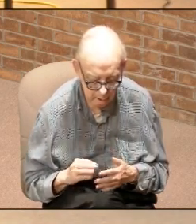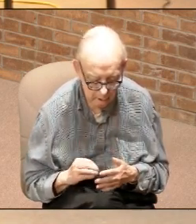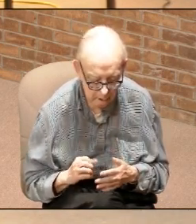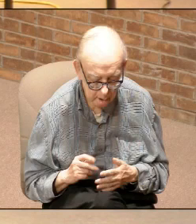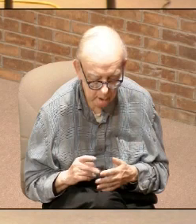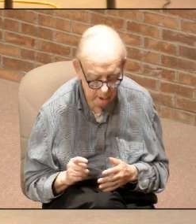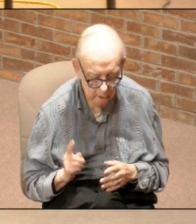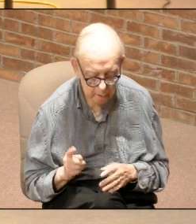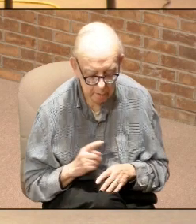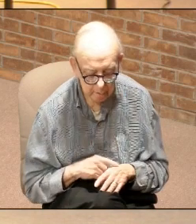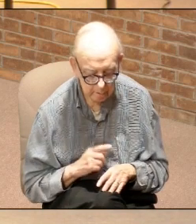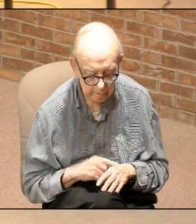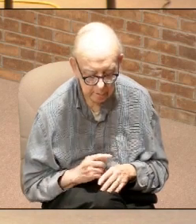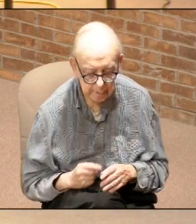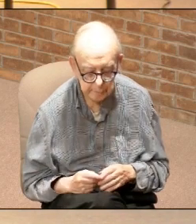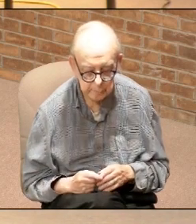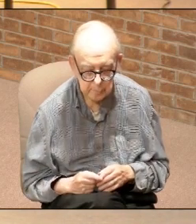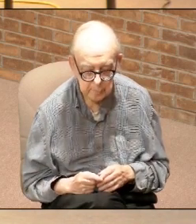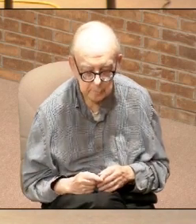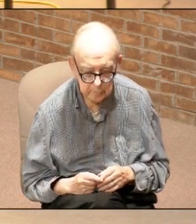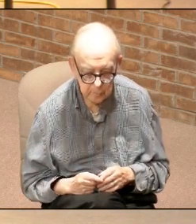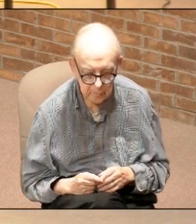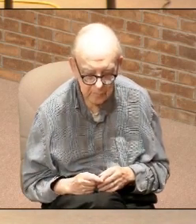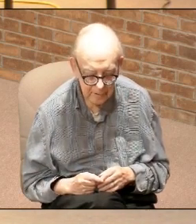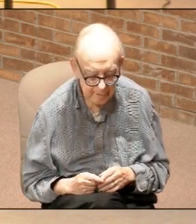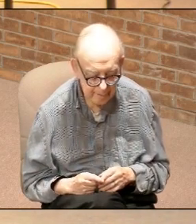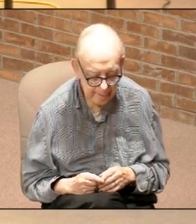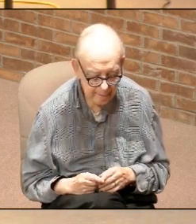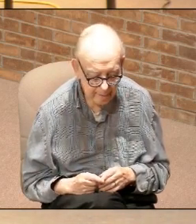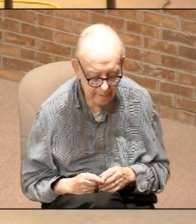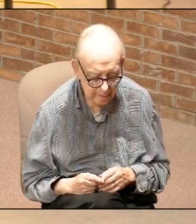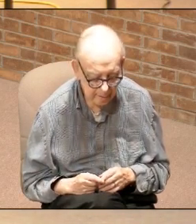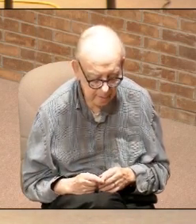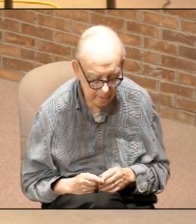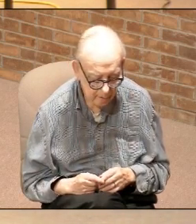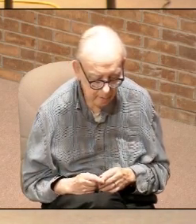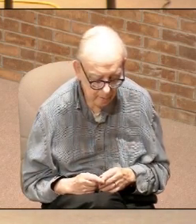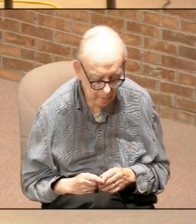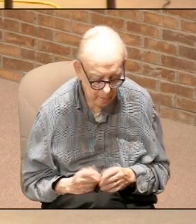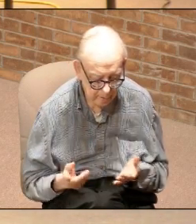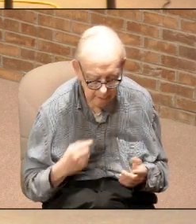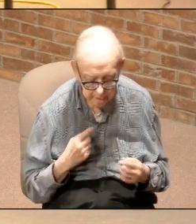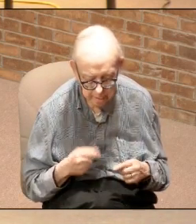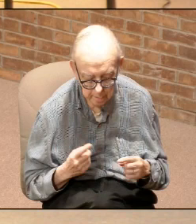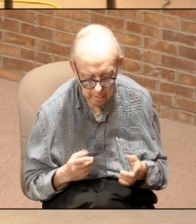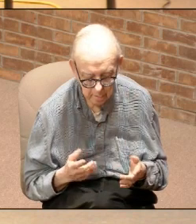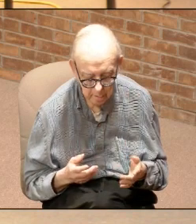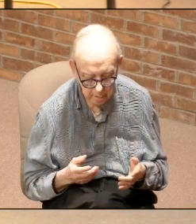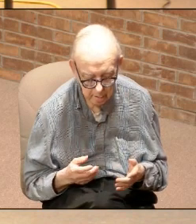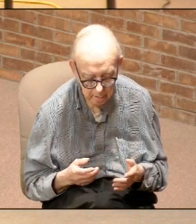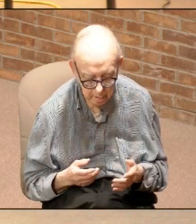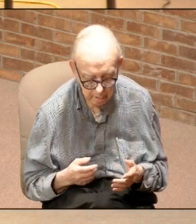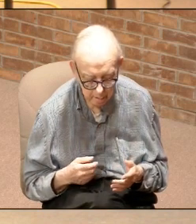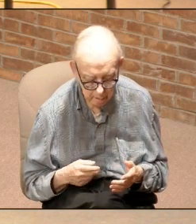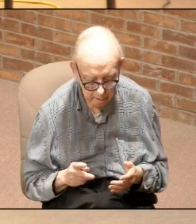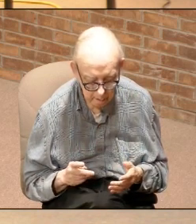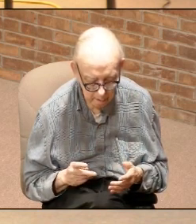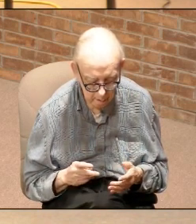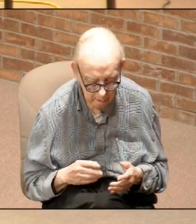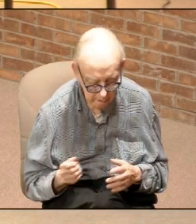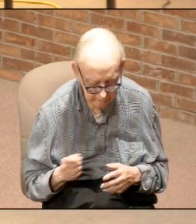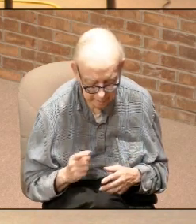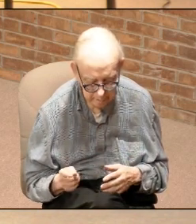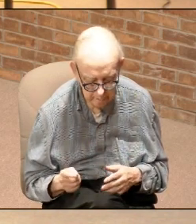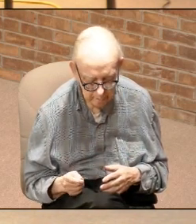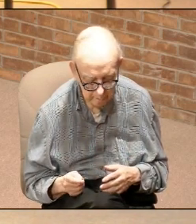time uh him and um uh barnabas had an argument and and he said okay well i'll take him